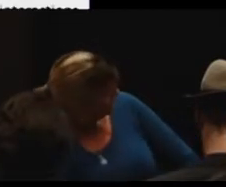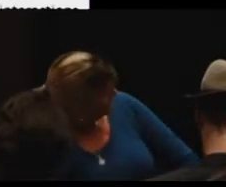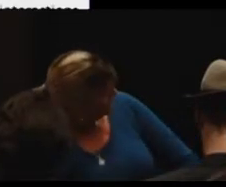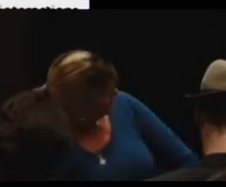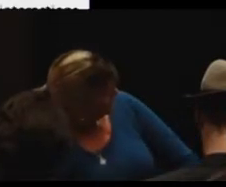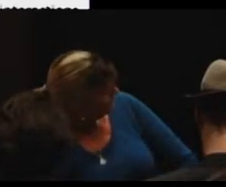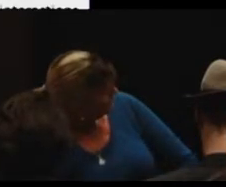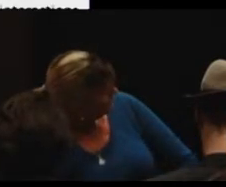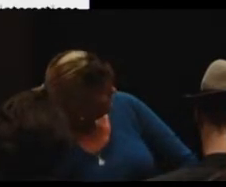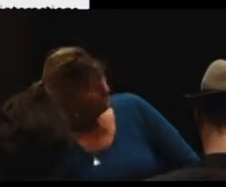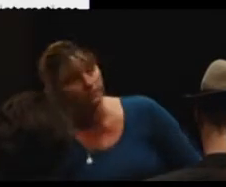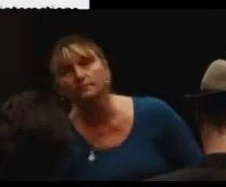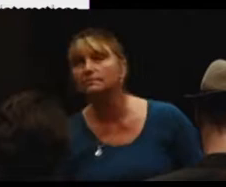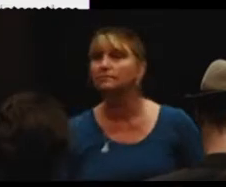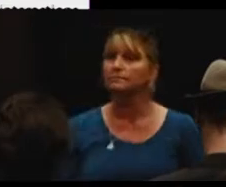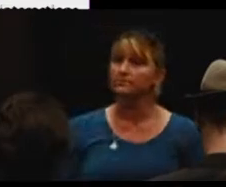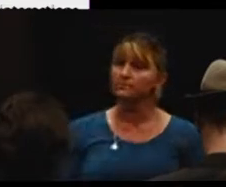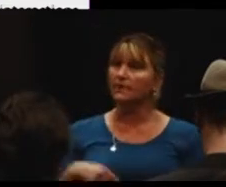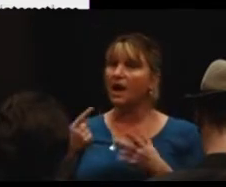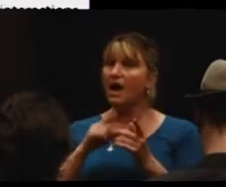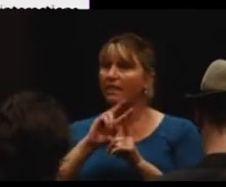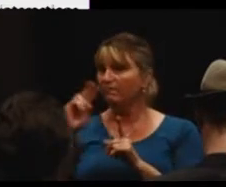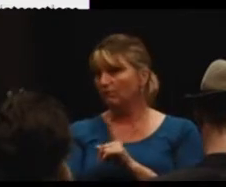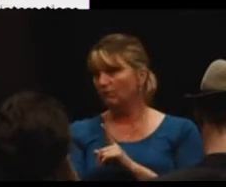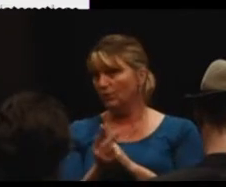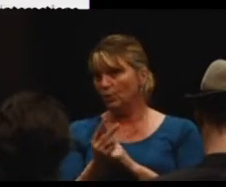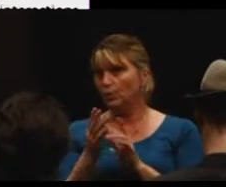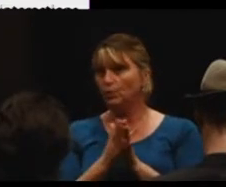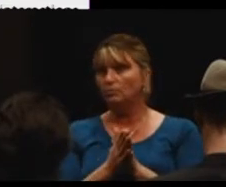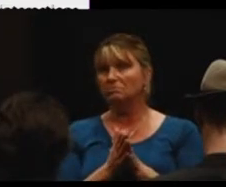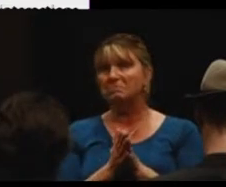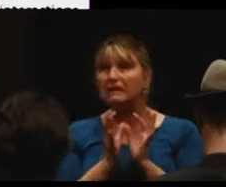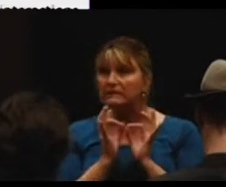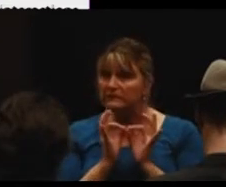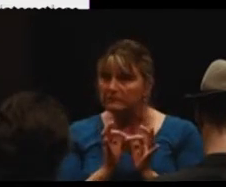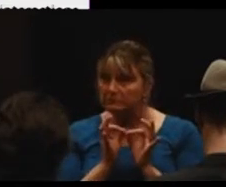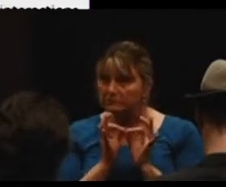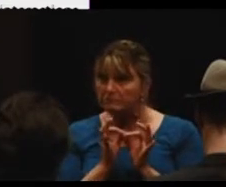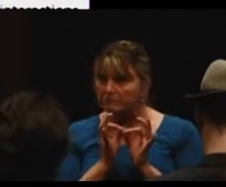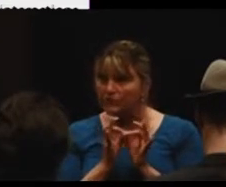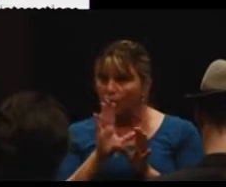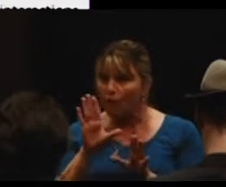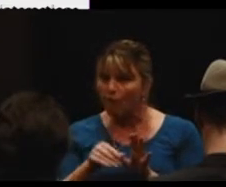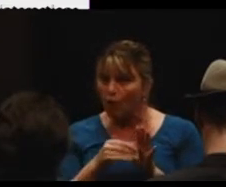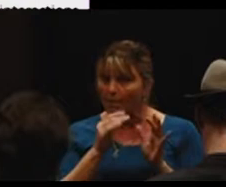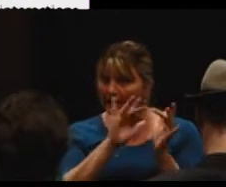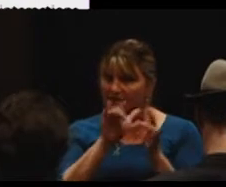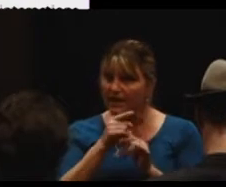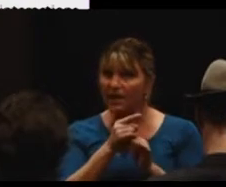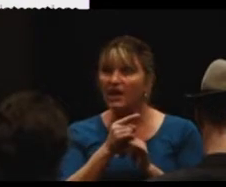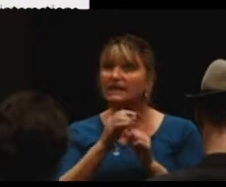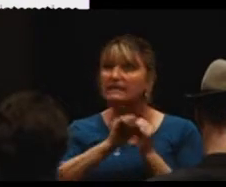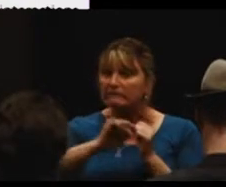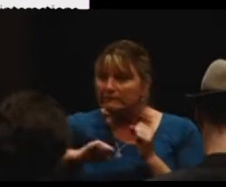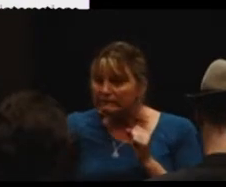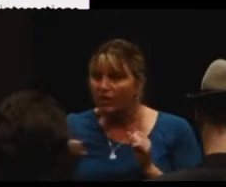The other side of things is that, and something special from the internet, is that is the network externalities, which